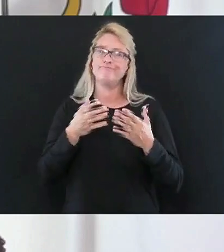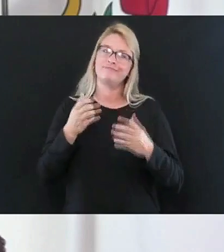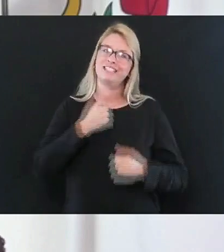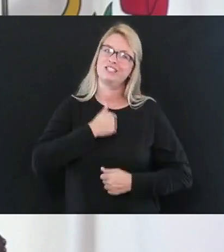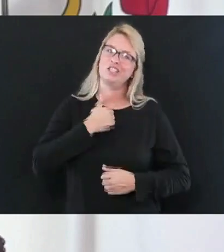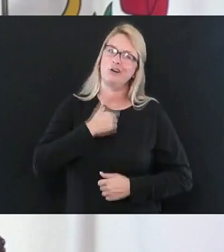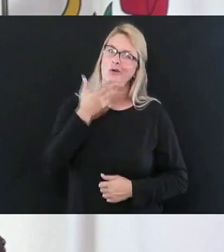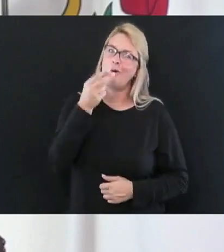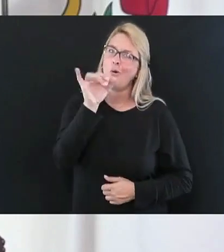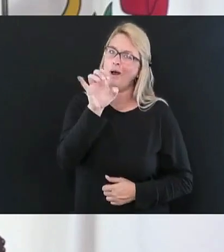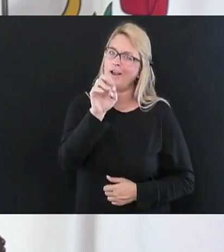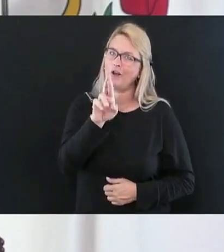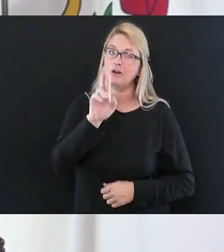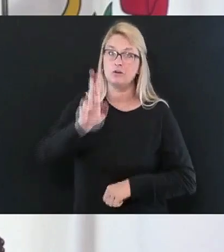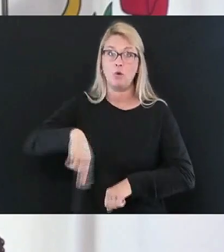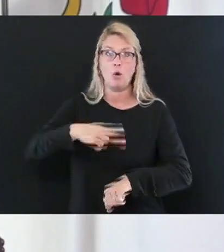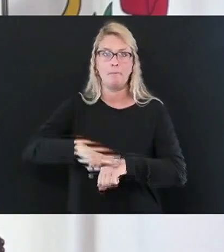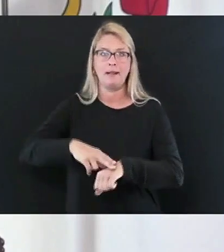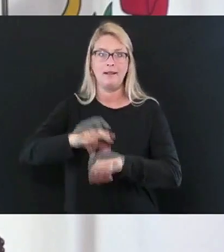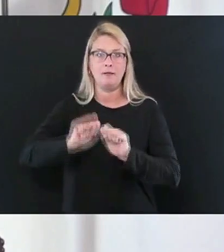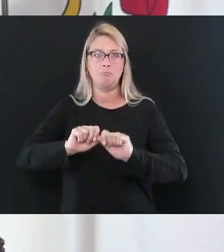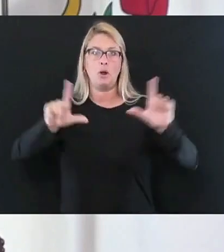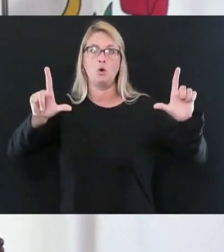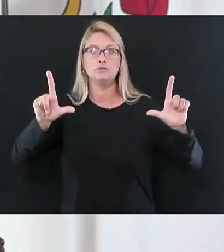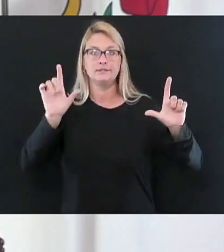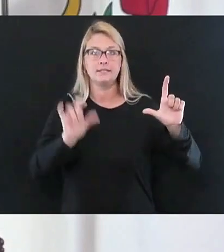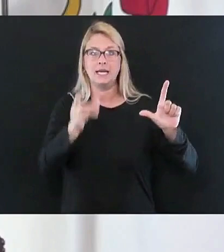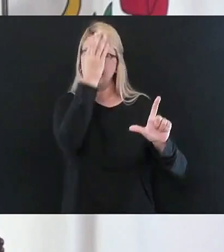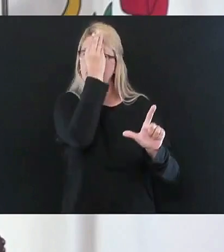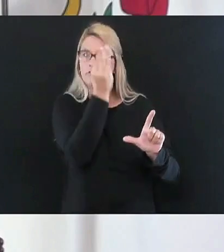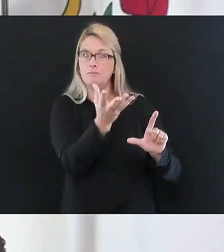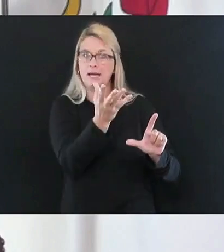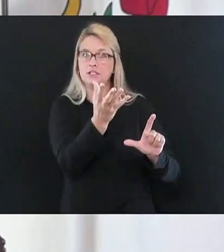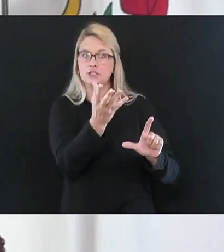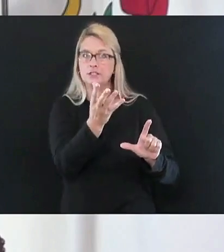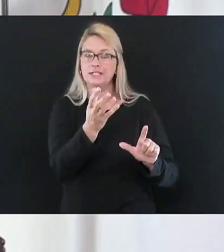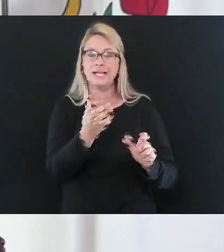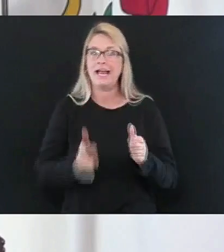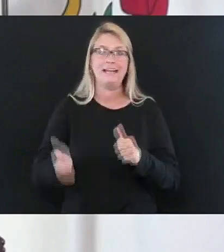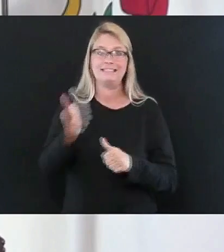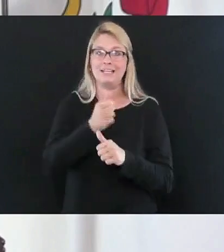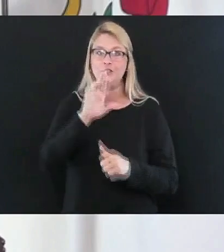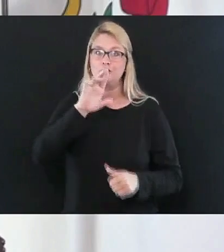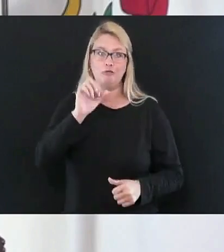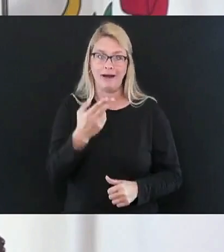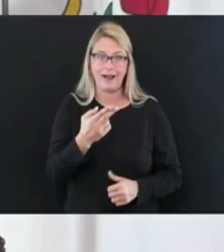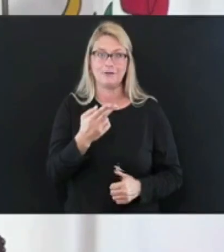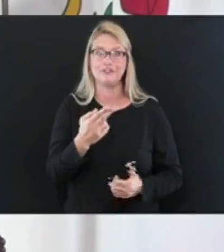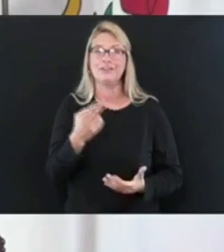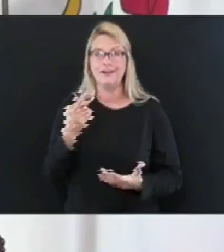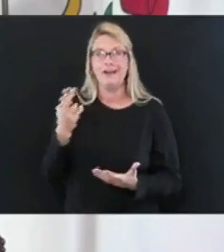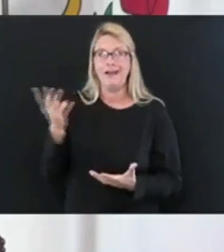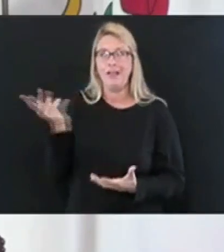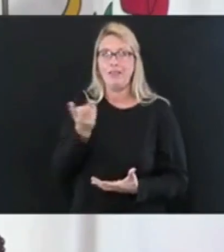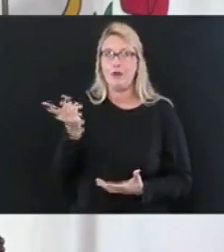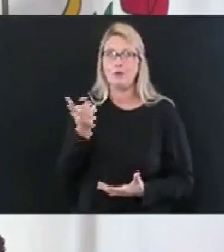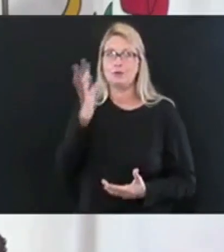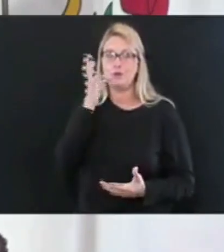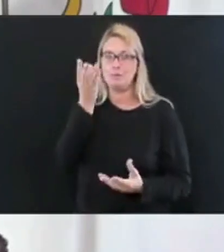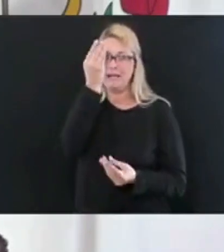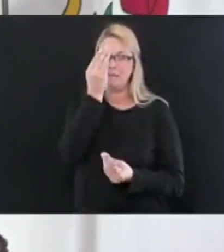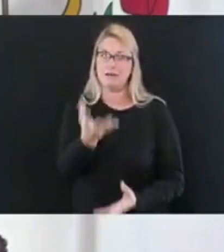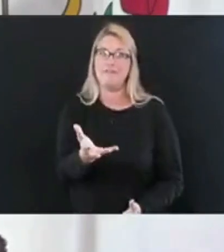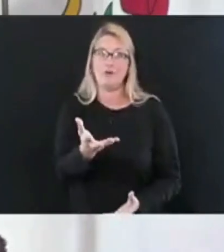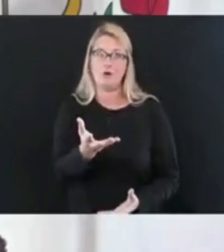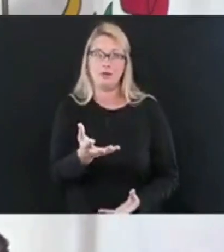with us today and everything, and the Guard and neither Secretary Crouch to be able to provide information on that.